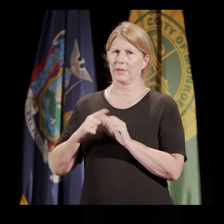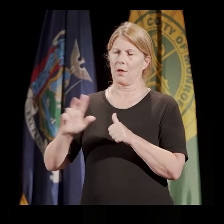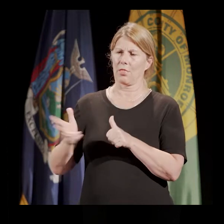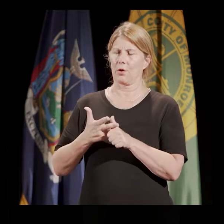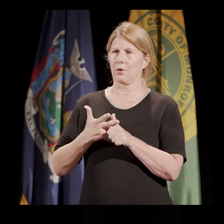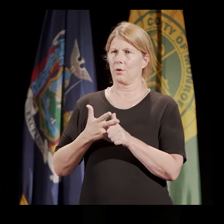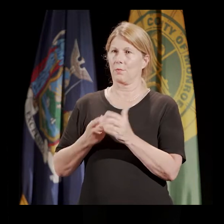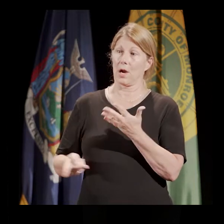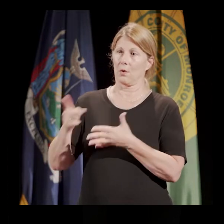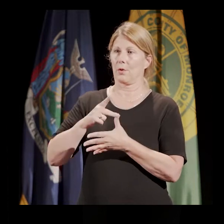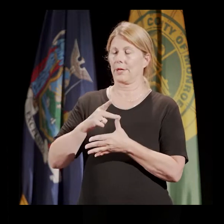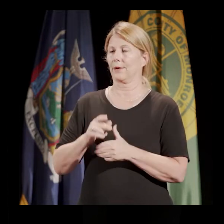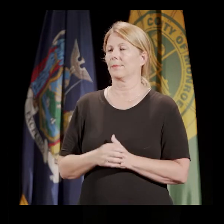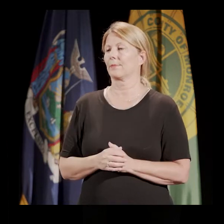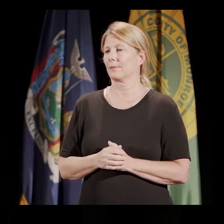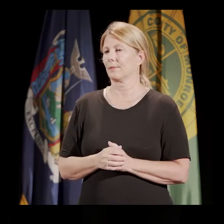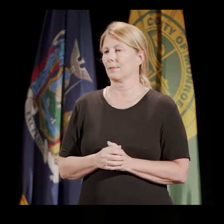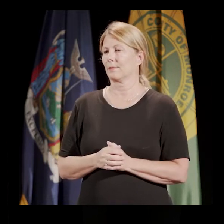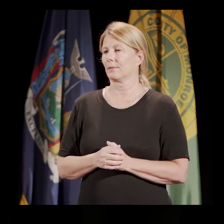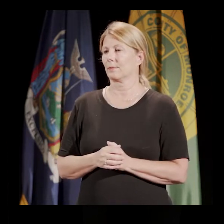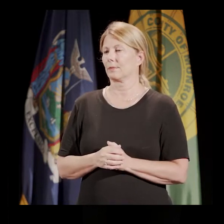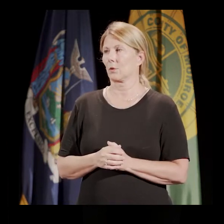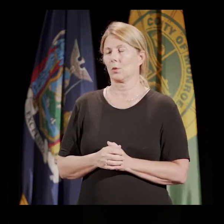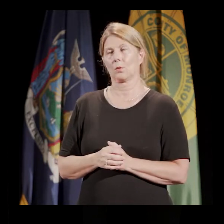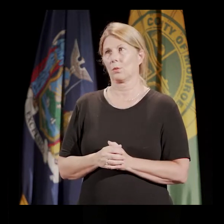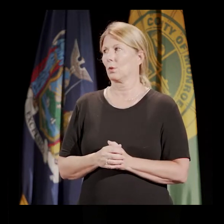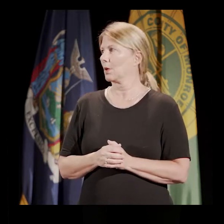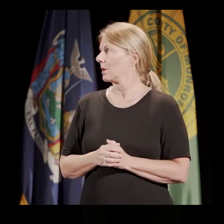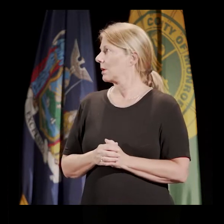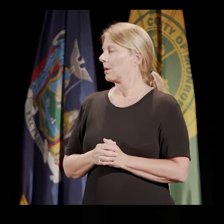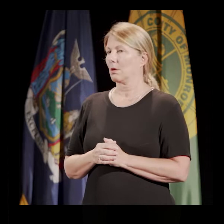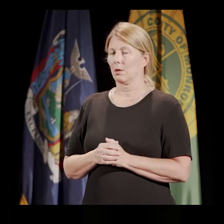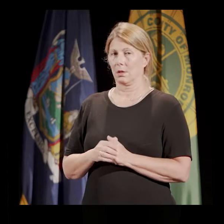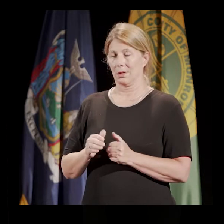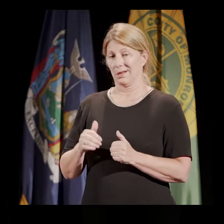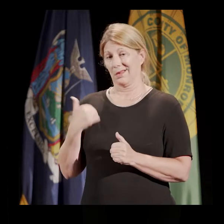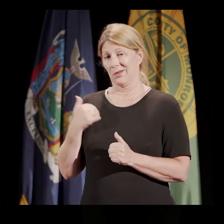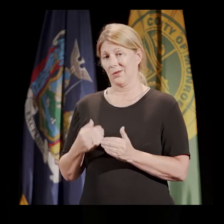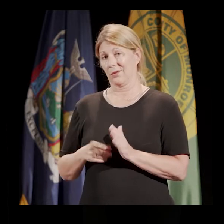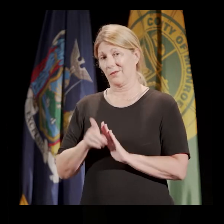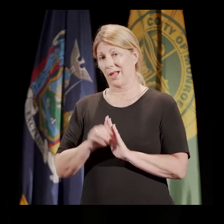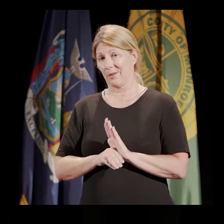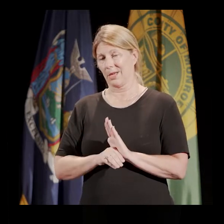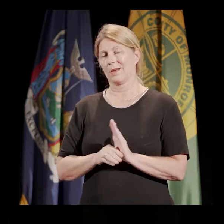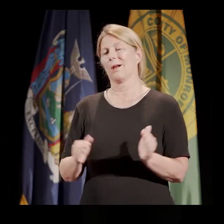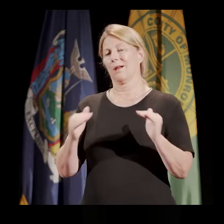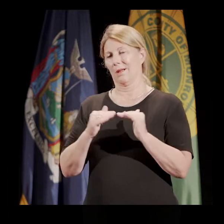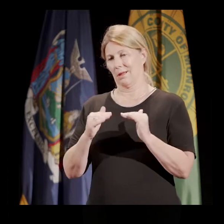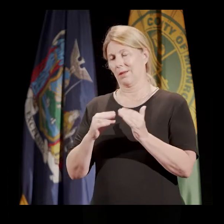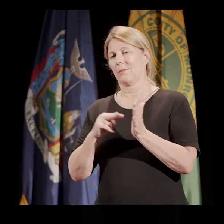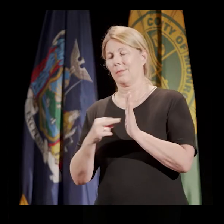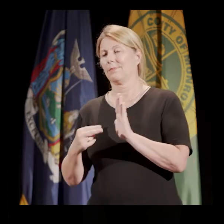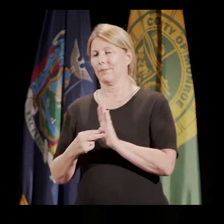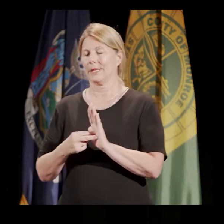priority, and this is also a violence prevention strategy by investing in our young people.